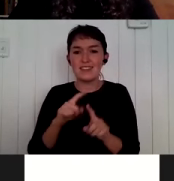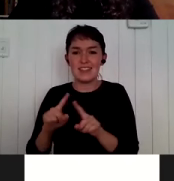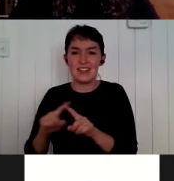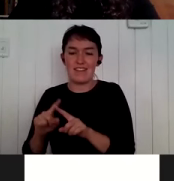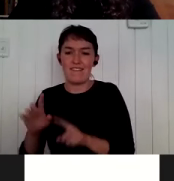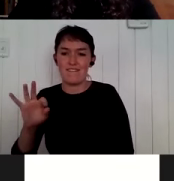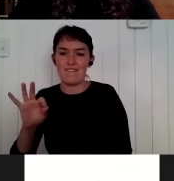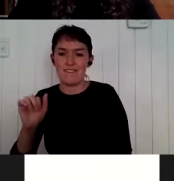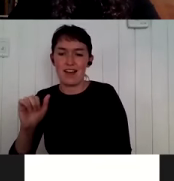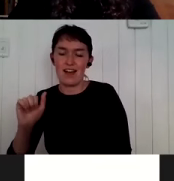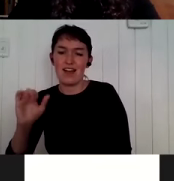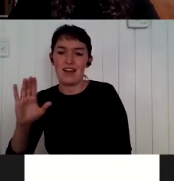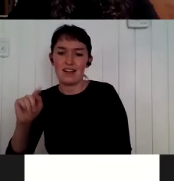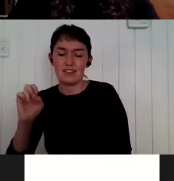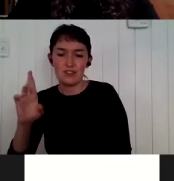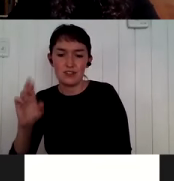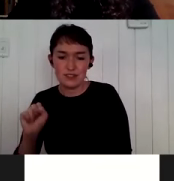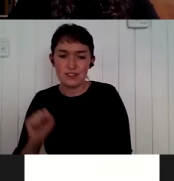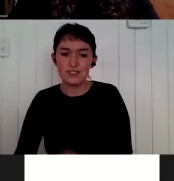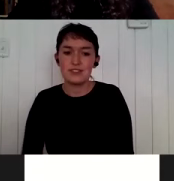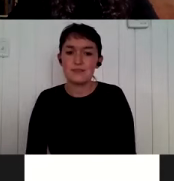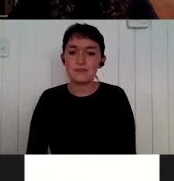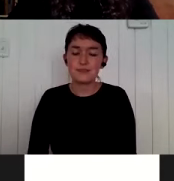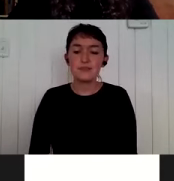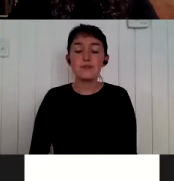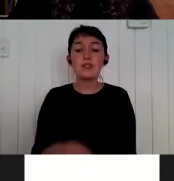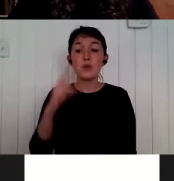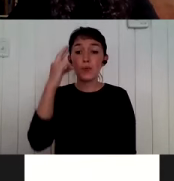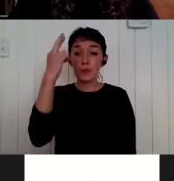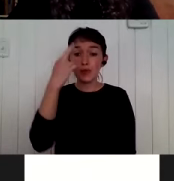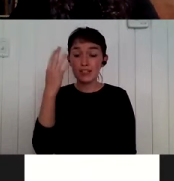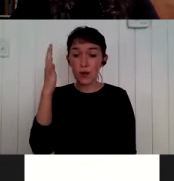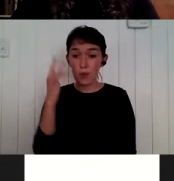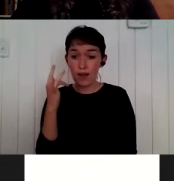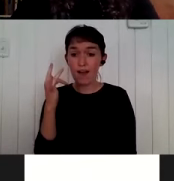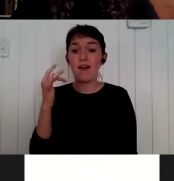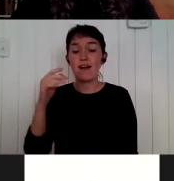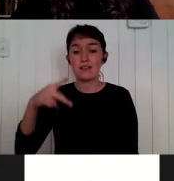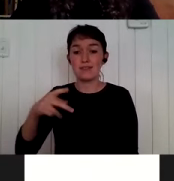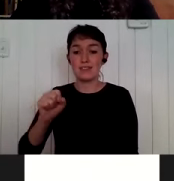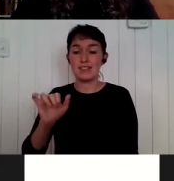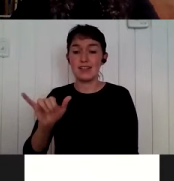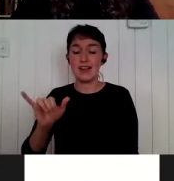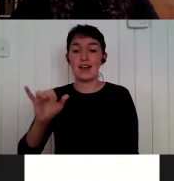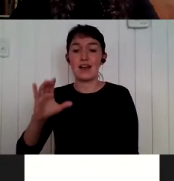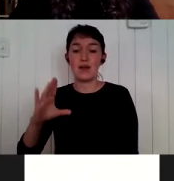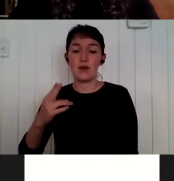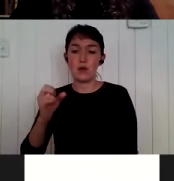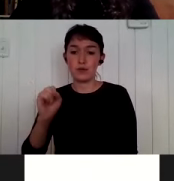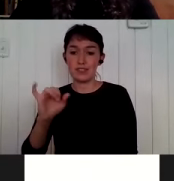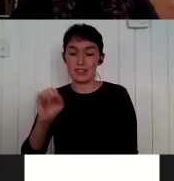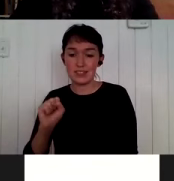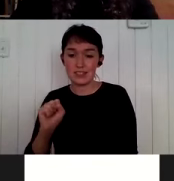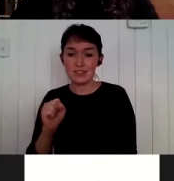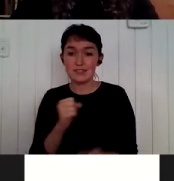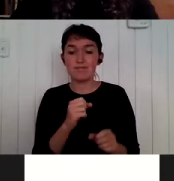more recently it's been shown that the reason why psychosis symptoms might be getting bigger with sleep disturbances is actually because